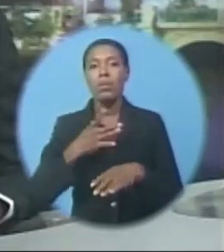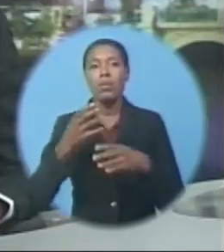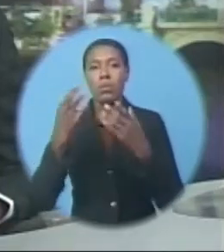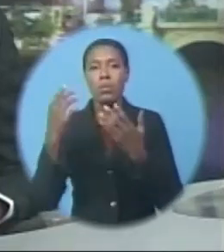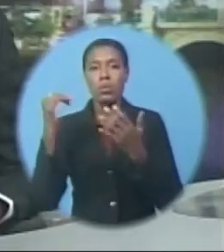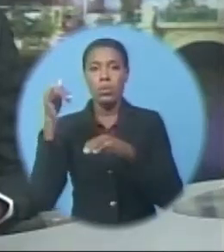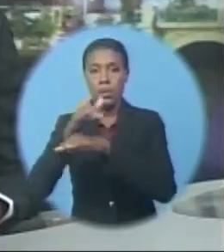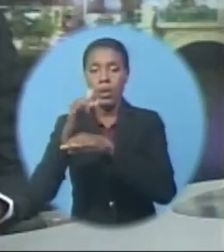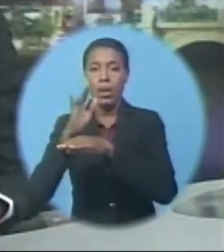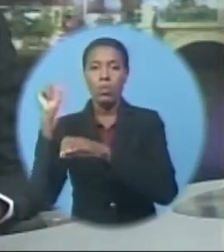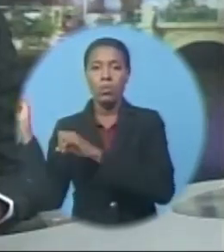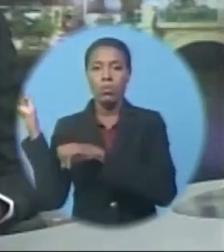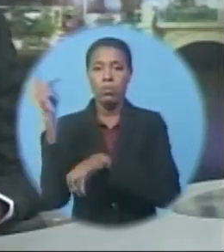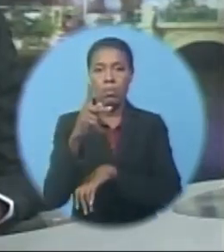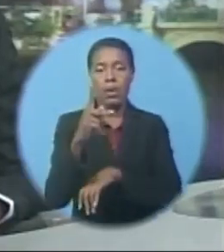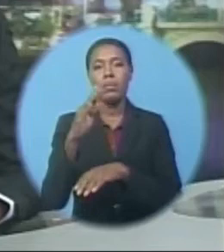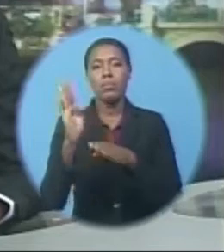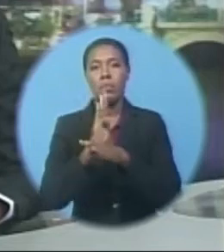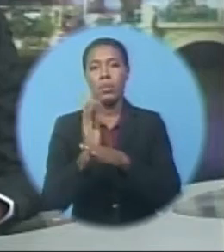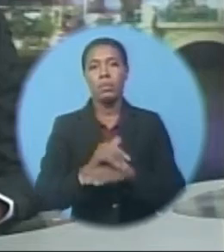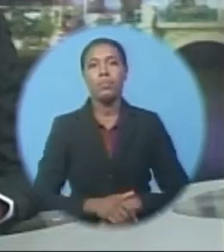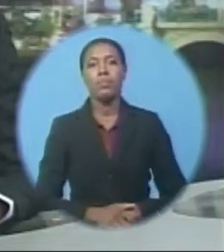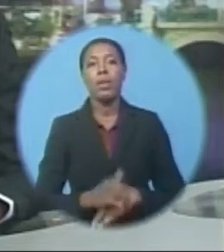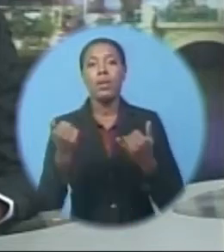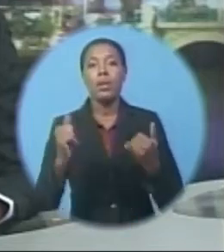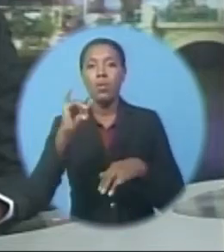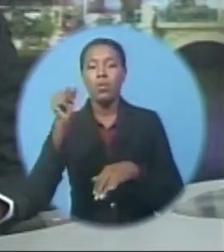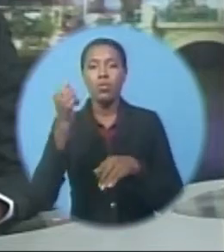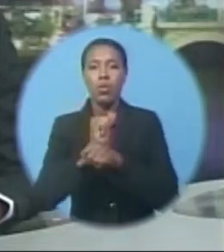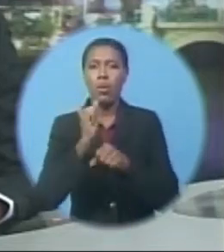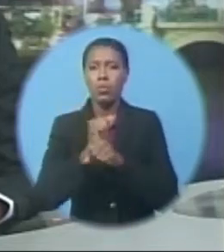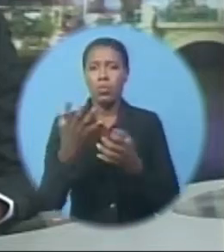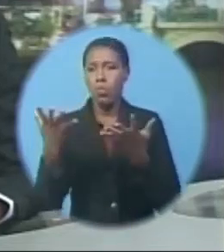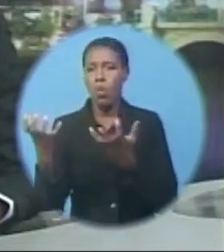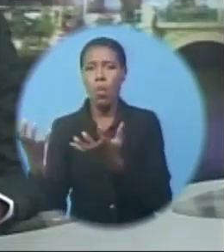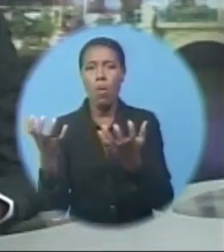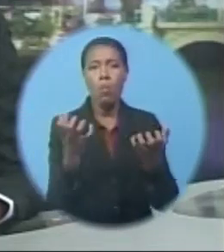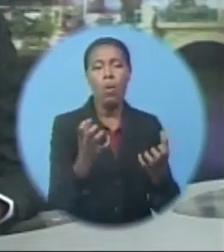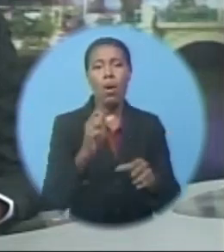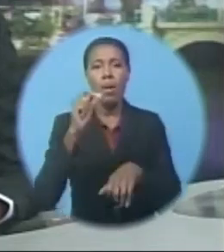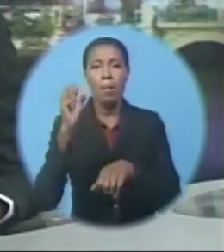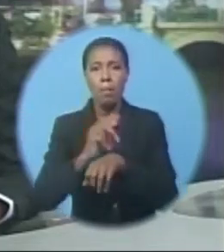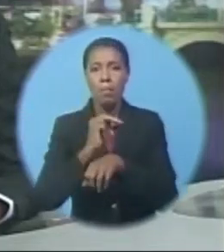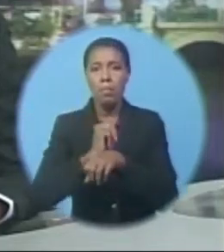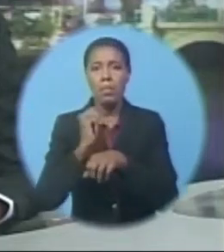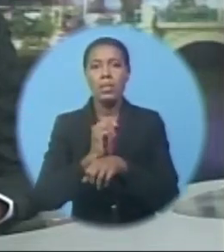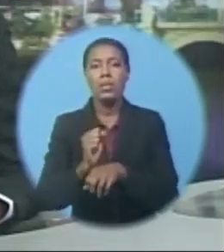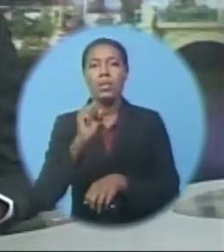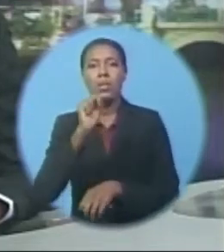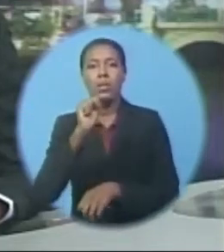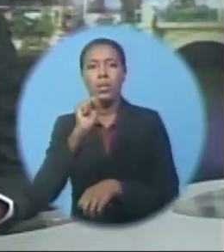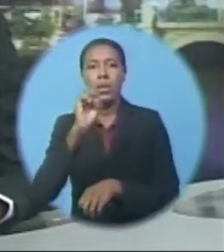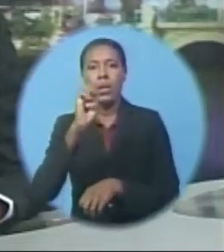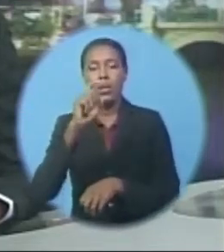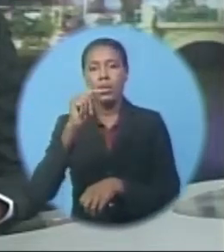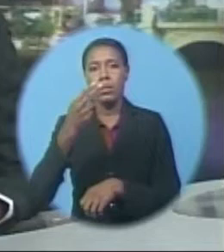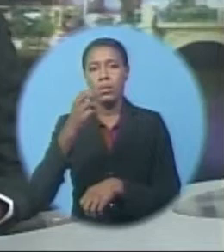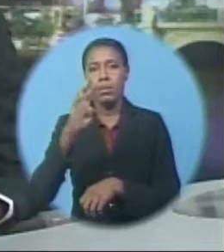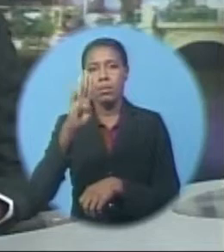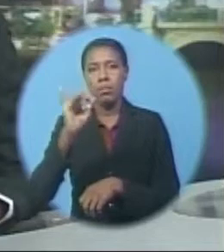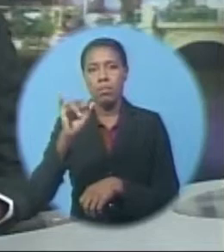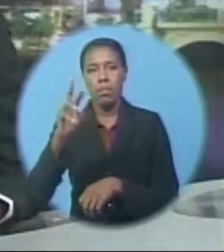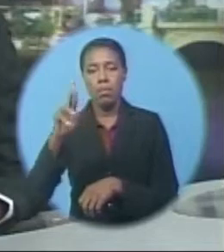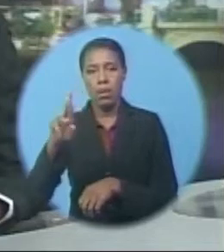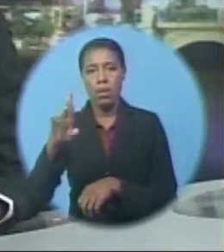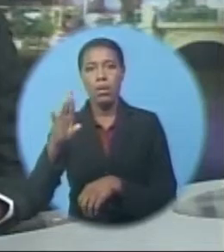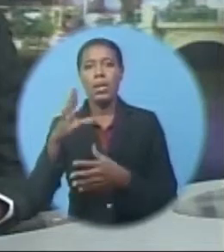Dominica tonight. In other news, with jobs being in high demand, the Labour Minister, Senator Dr. Esther Bayer-Suckoo, believes more creative